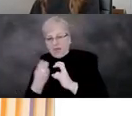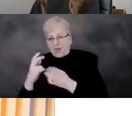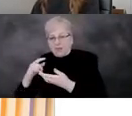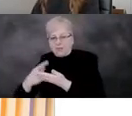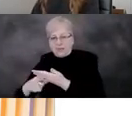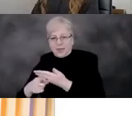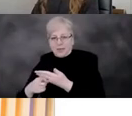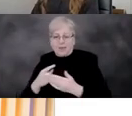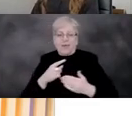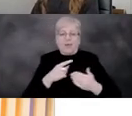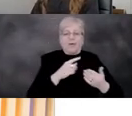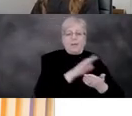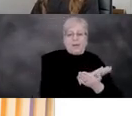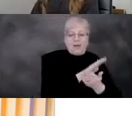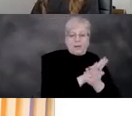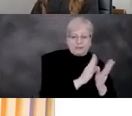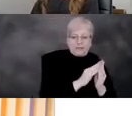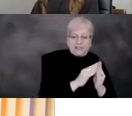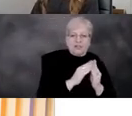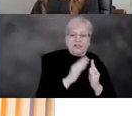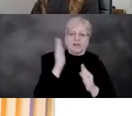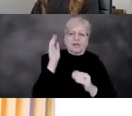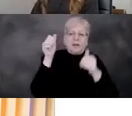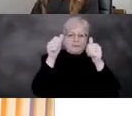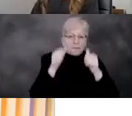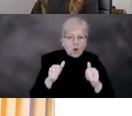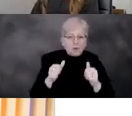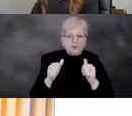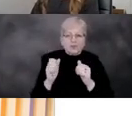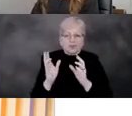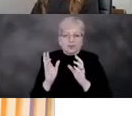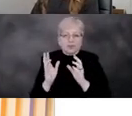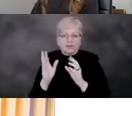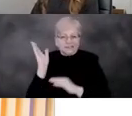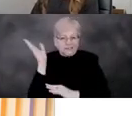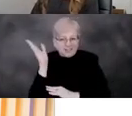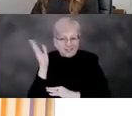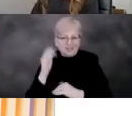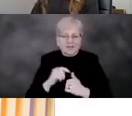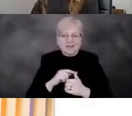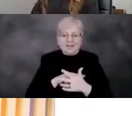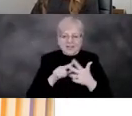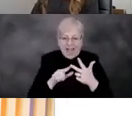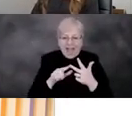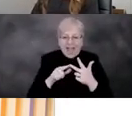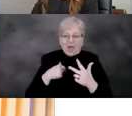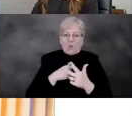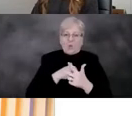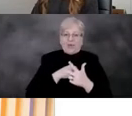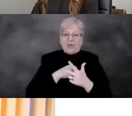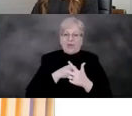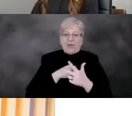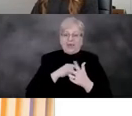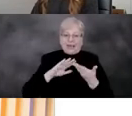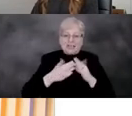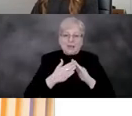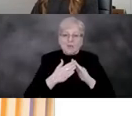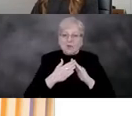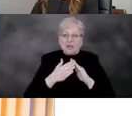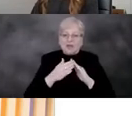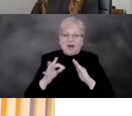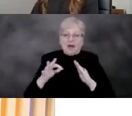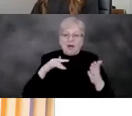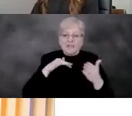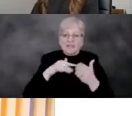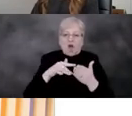session. Uh, that is what we are organically are committed to as a community of scholars within the annual meeting that